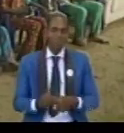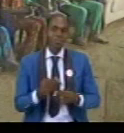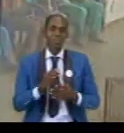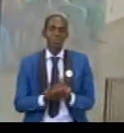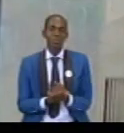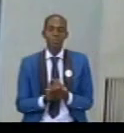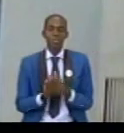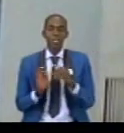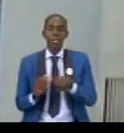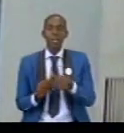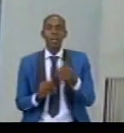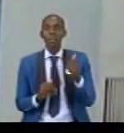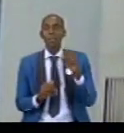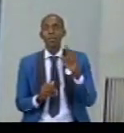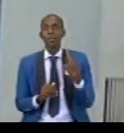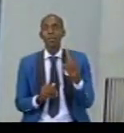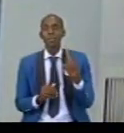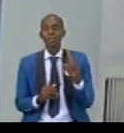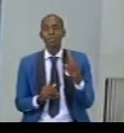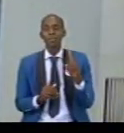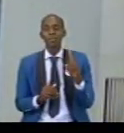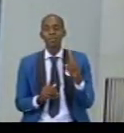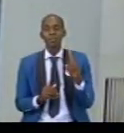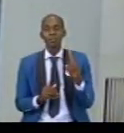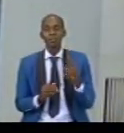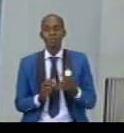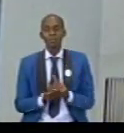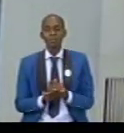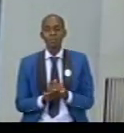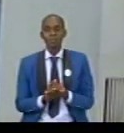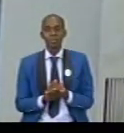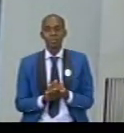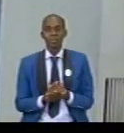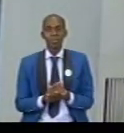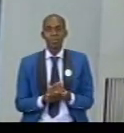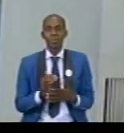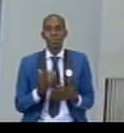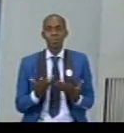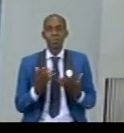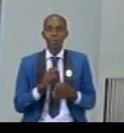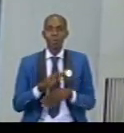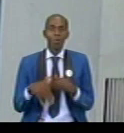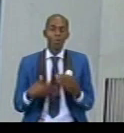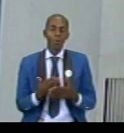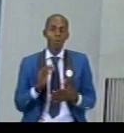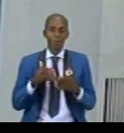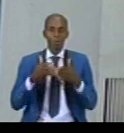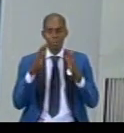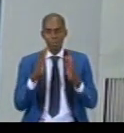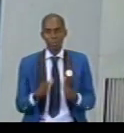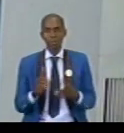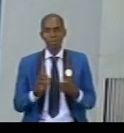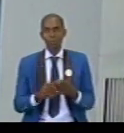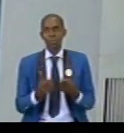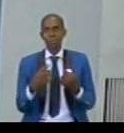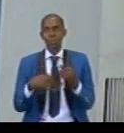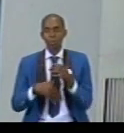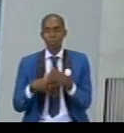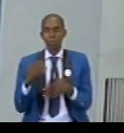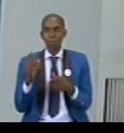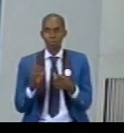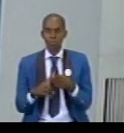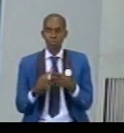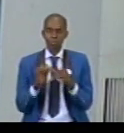Another one. All overseers, region overseers, group pastors, please go to the left-hand side and interview people already